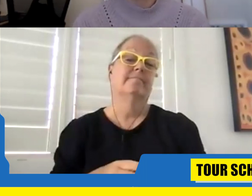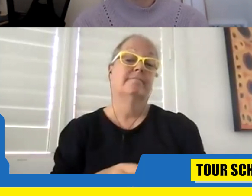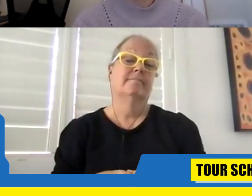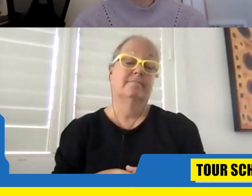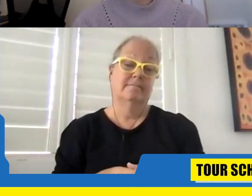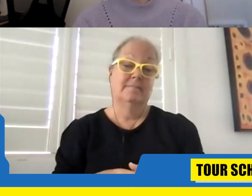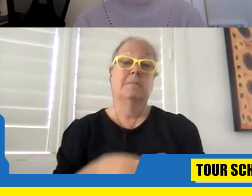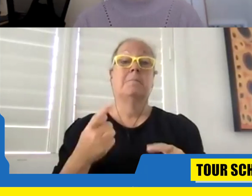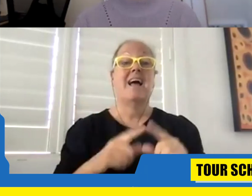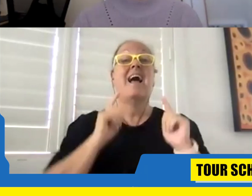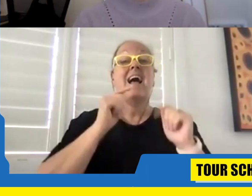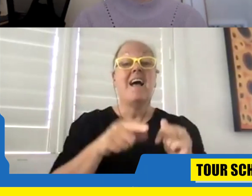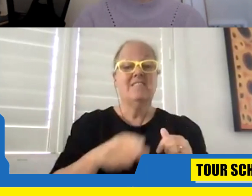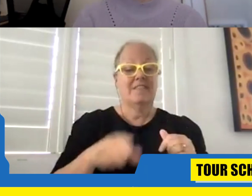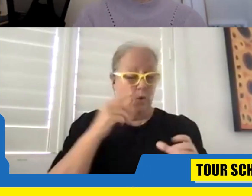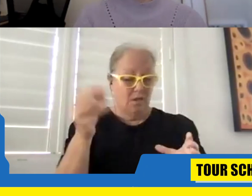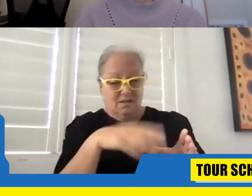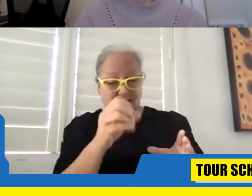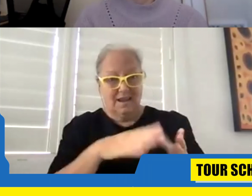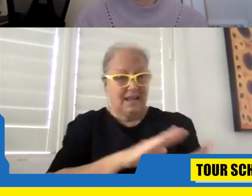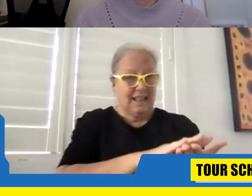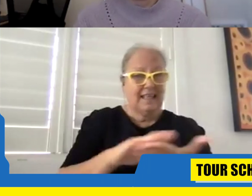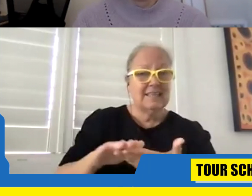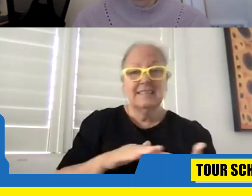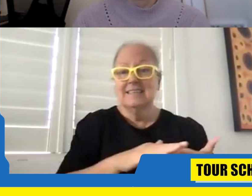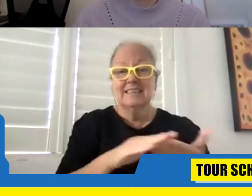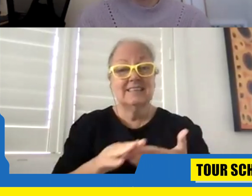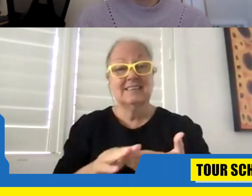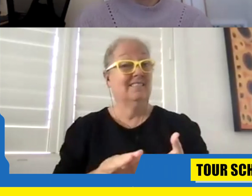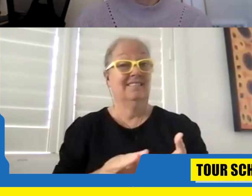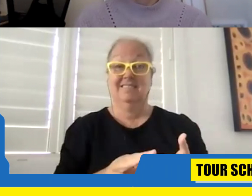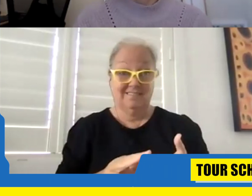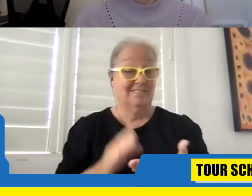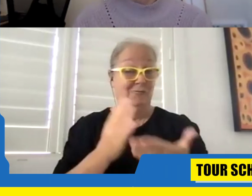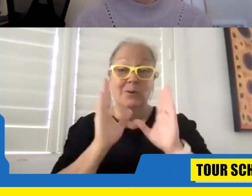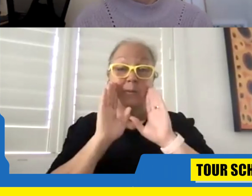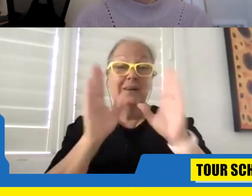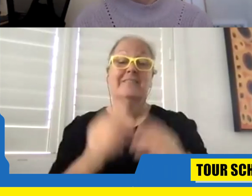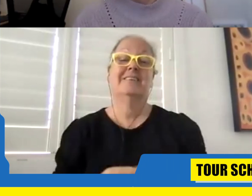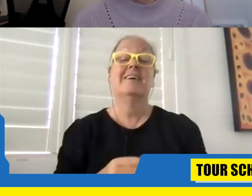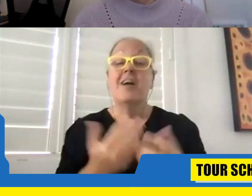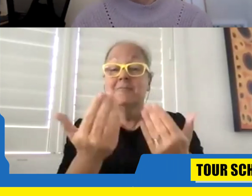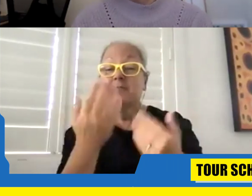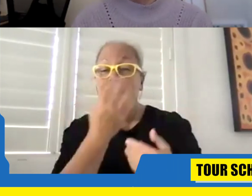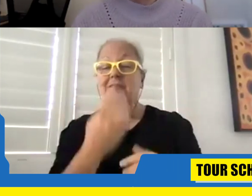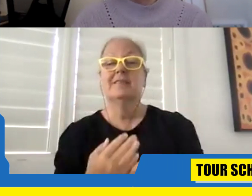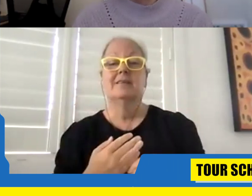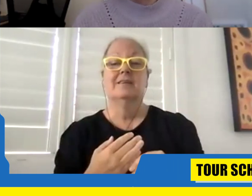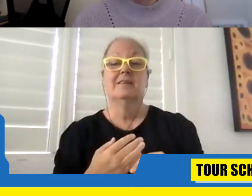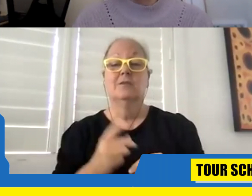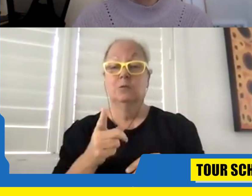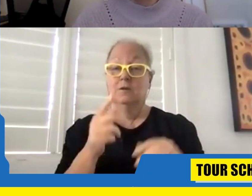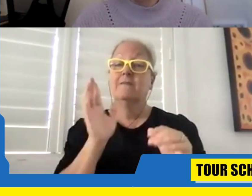they cleaned up after themselves, which was absolutely the most. Yeah. Sorry. Have you ever done